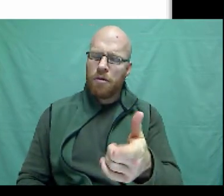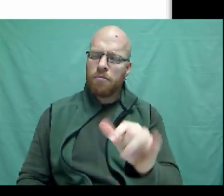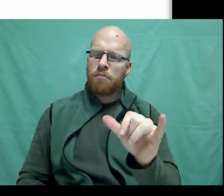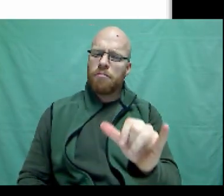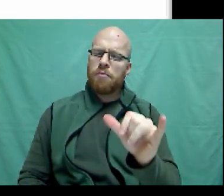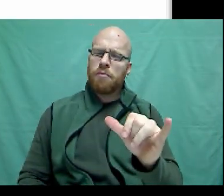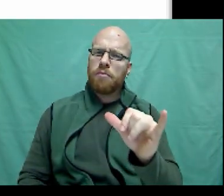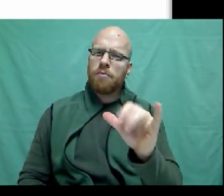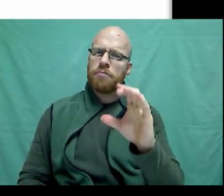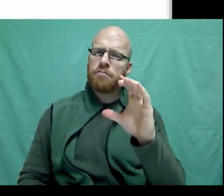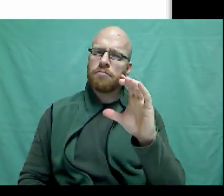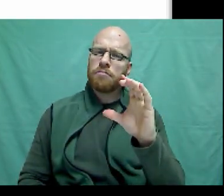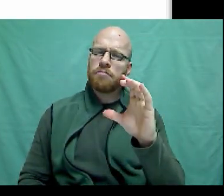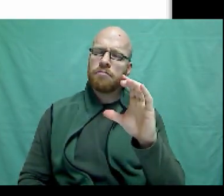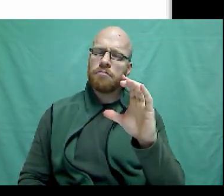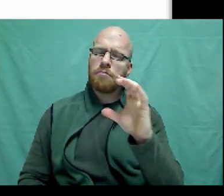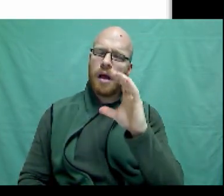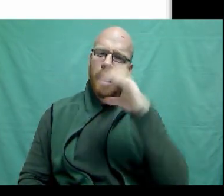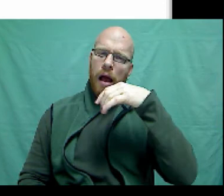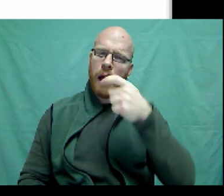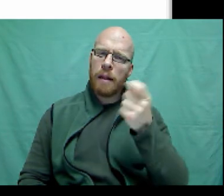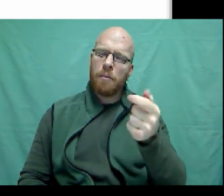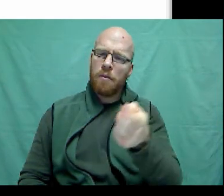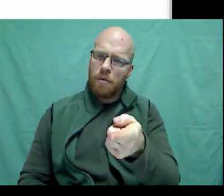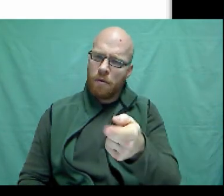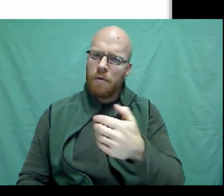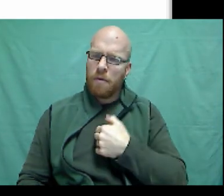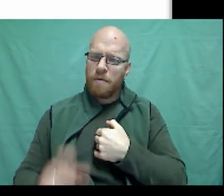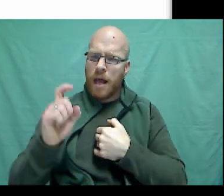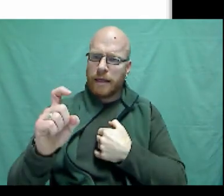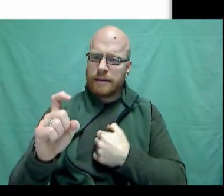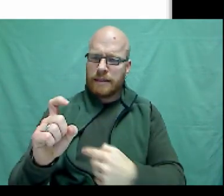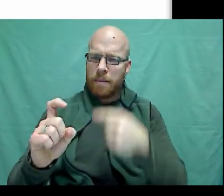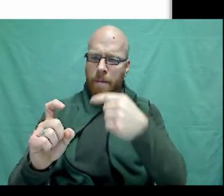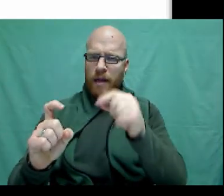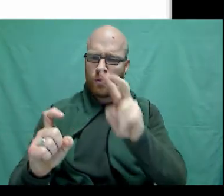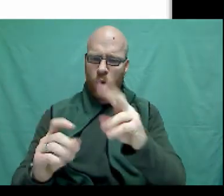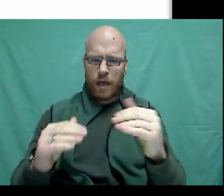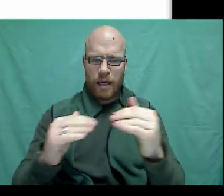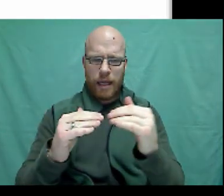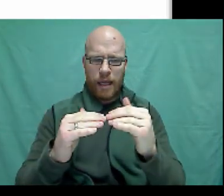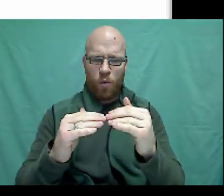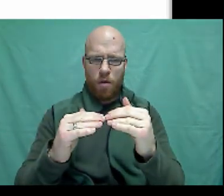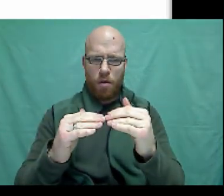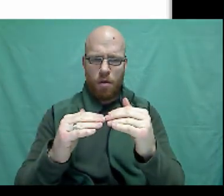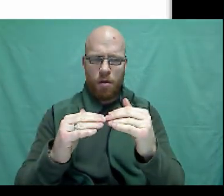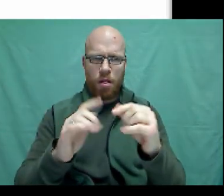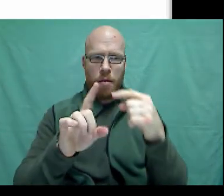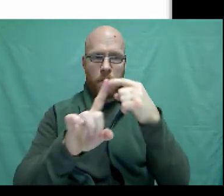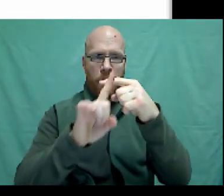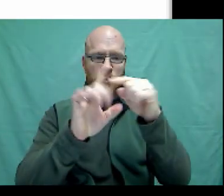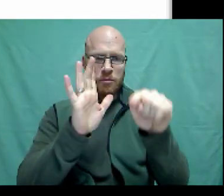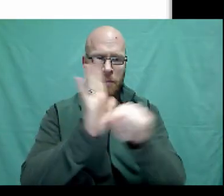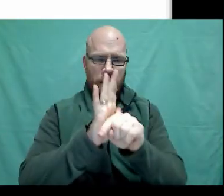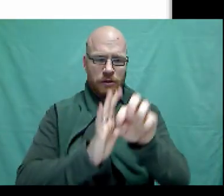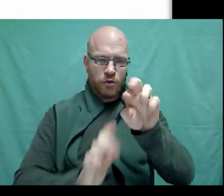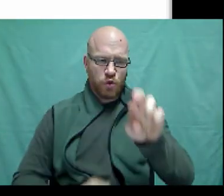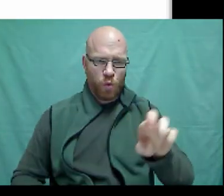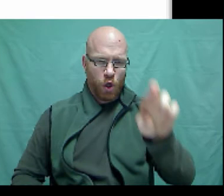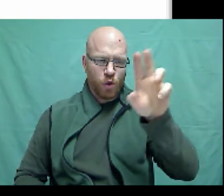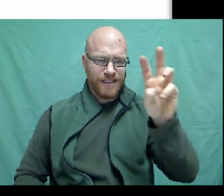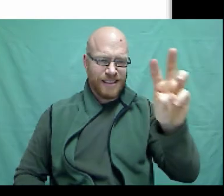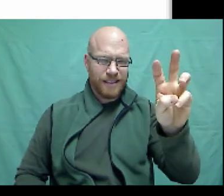Now, there's something interesting here. So it's a little odd. We weren't used to seeing this yet. X minus